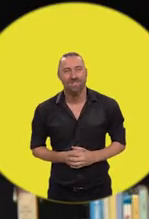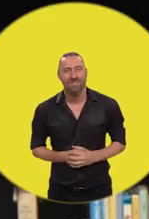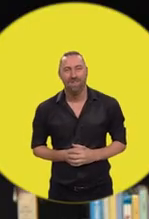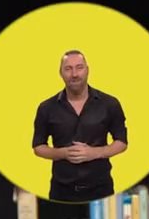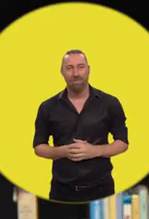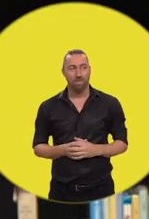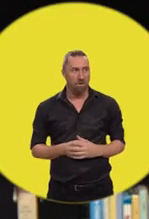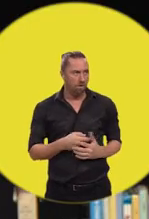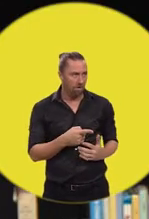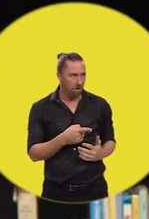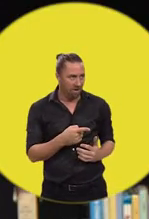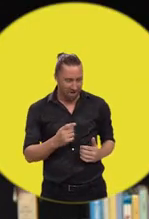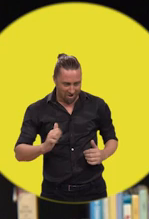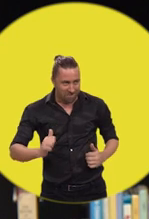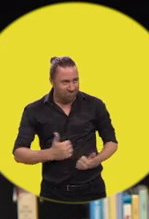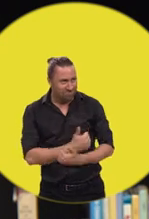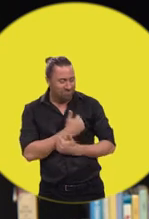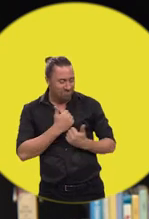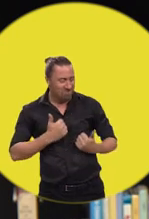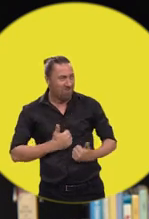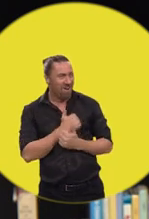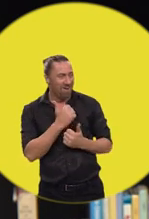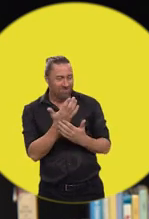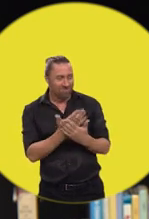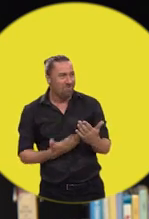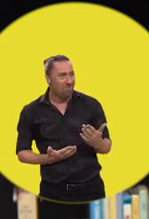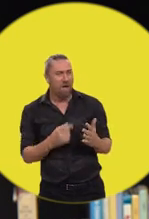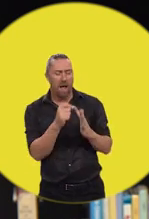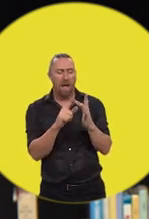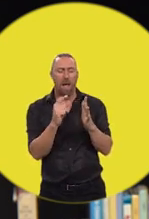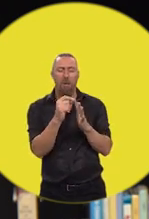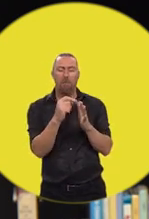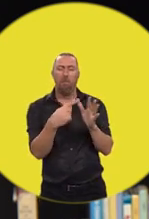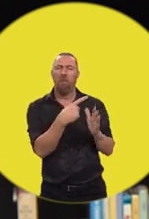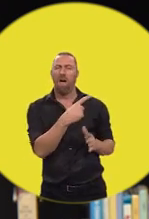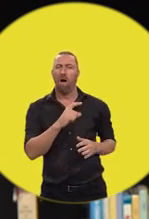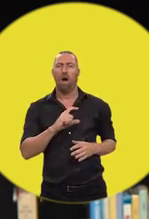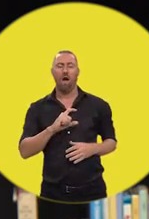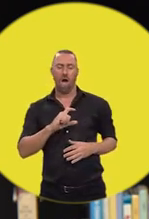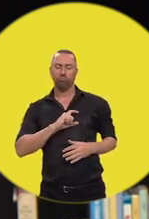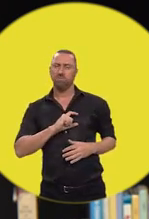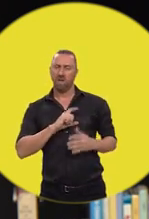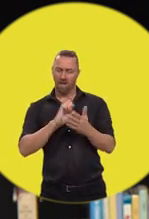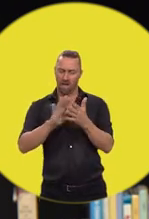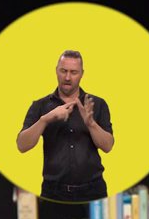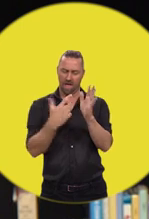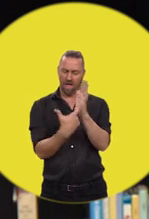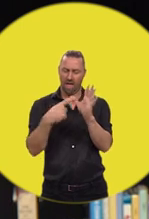Did you enjoy that story about Pippa? Pippa was the main character. Do you know what characters